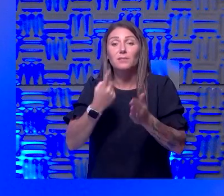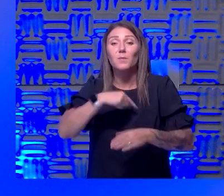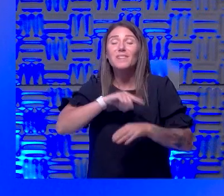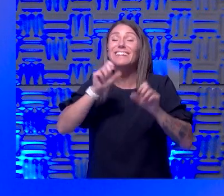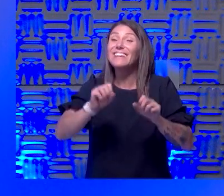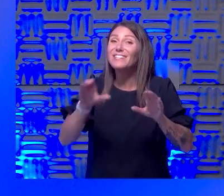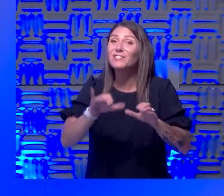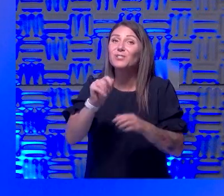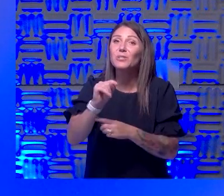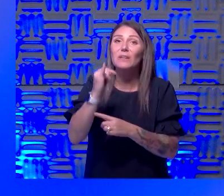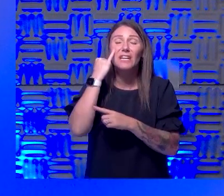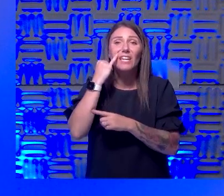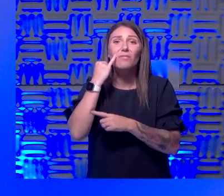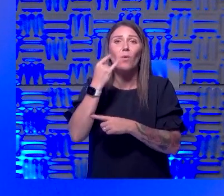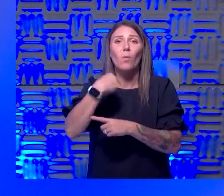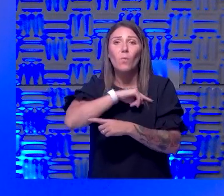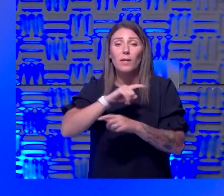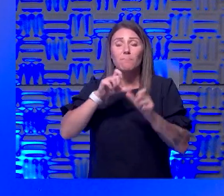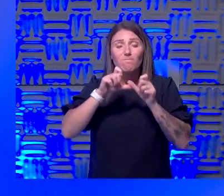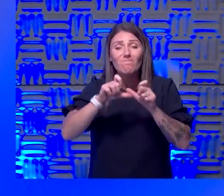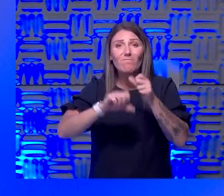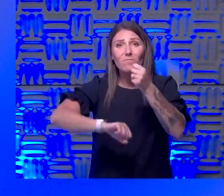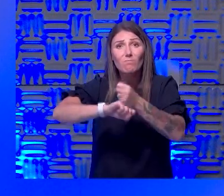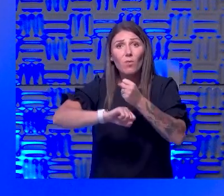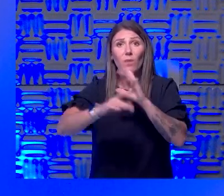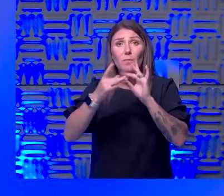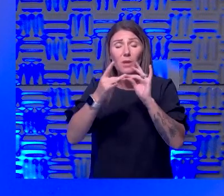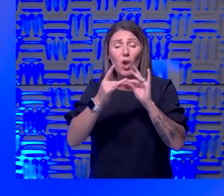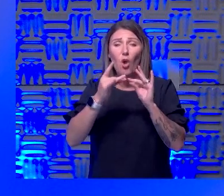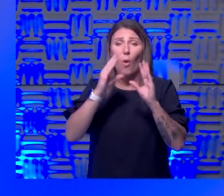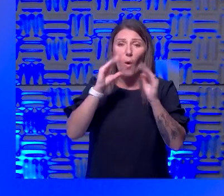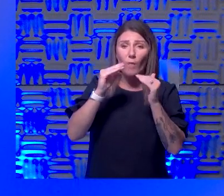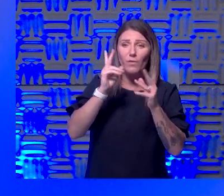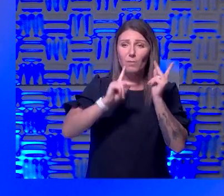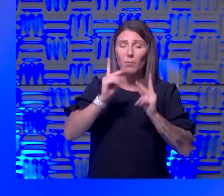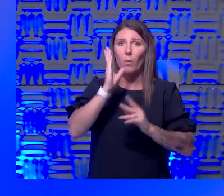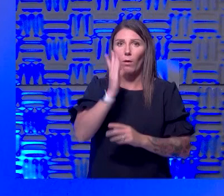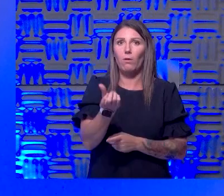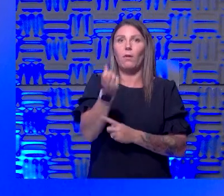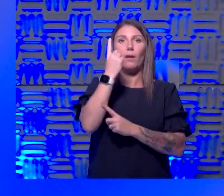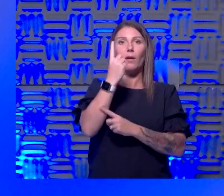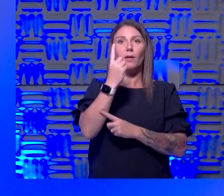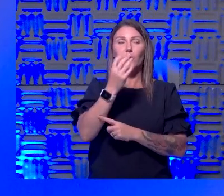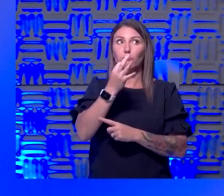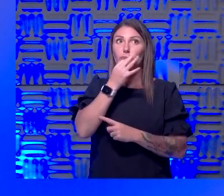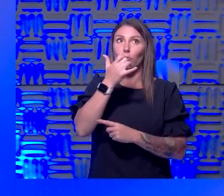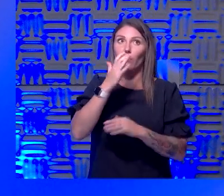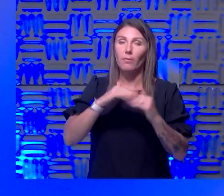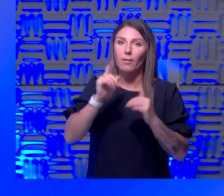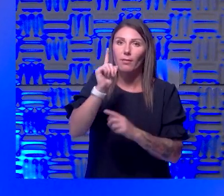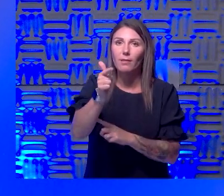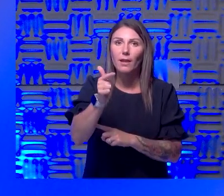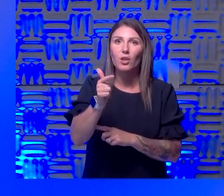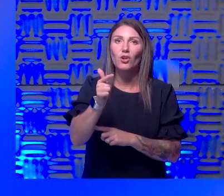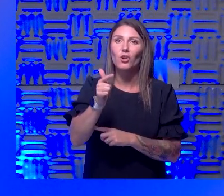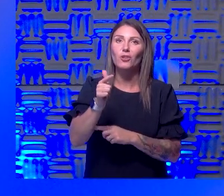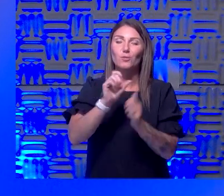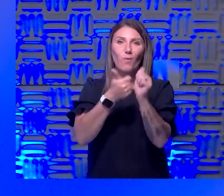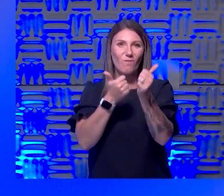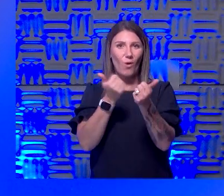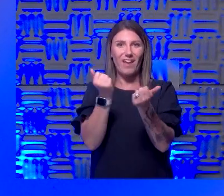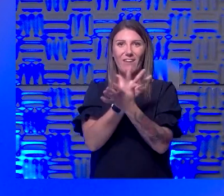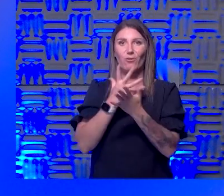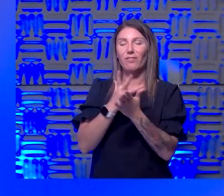if we keep promoting our message. Hopefully people will get the message sooner rather than later, so we can avoid exactly the things that Dr. LeMaster was talking